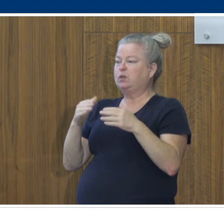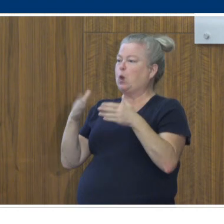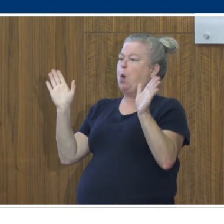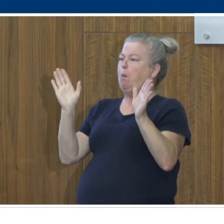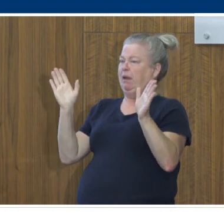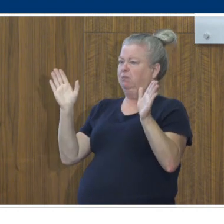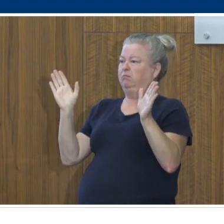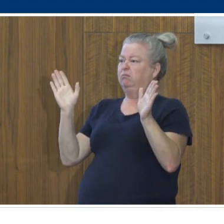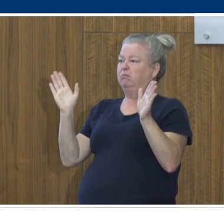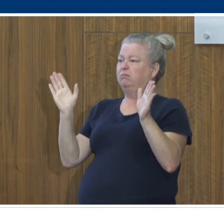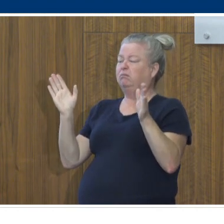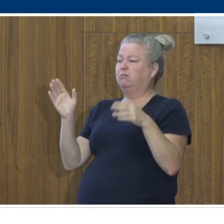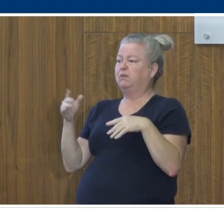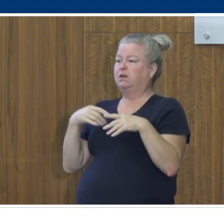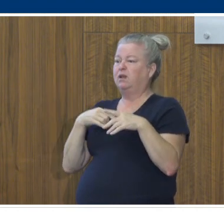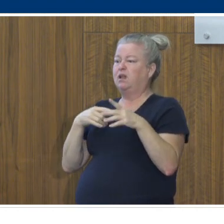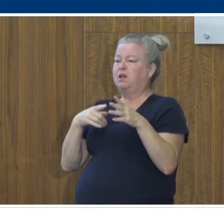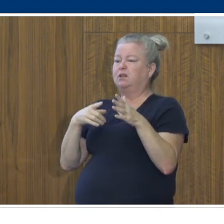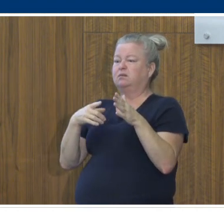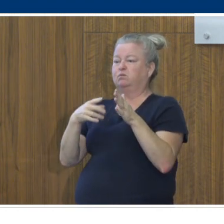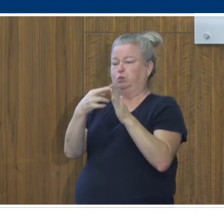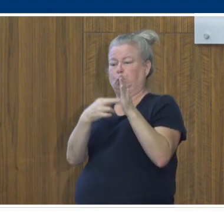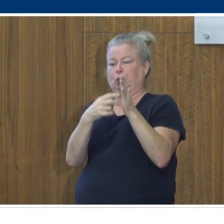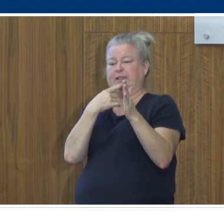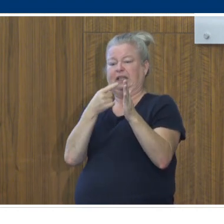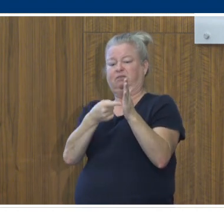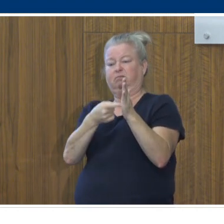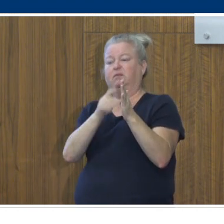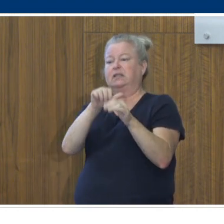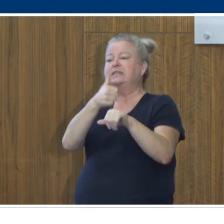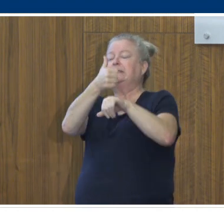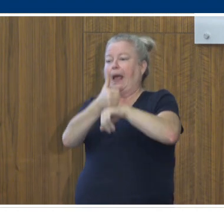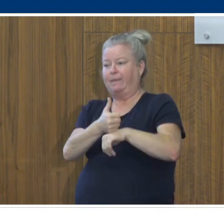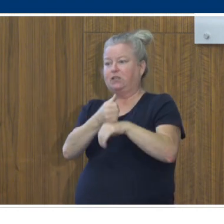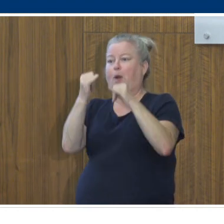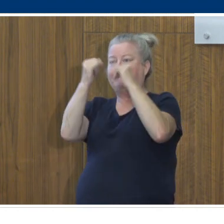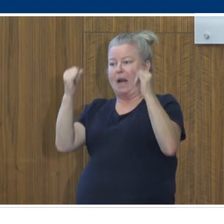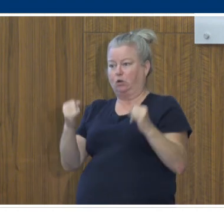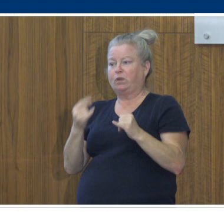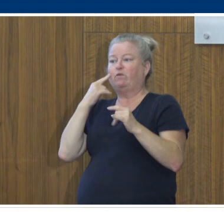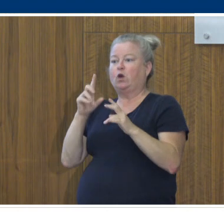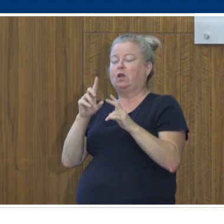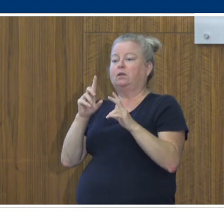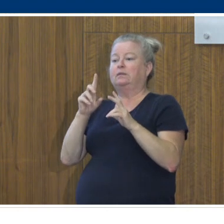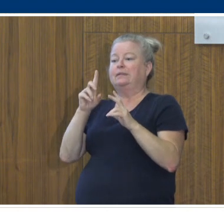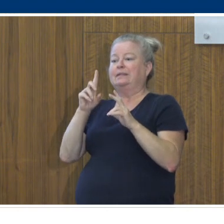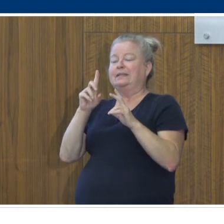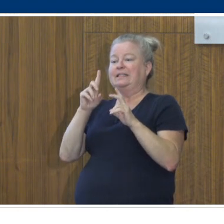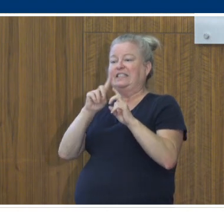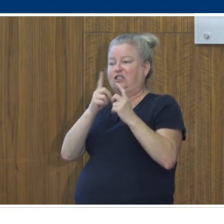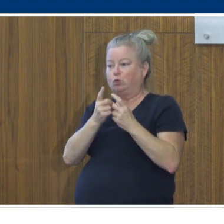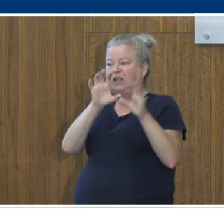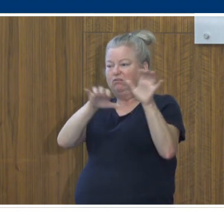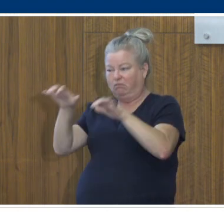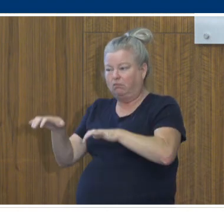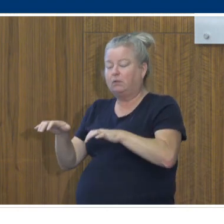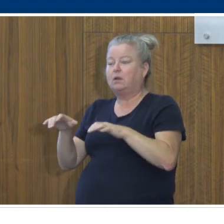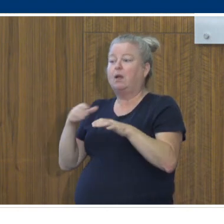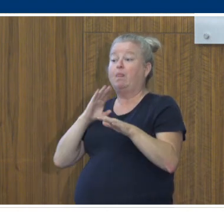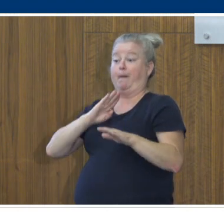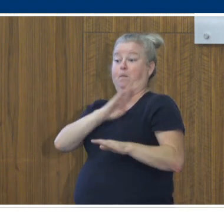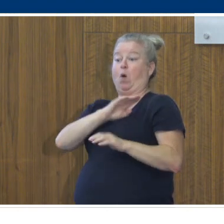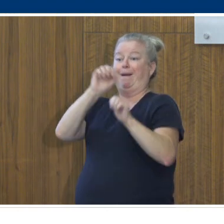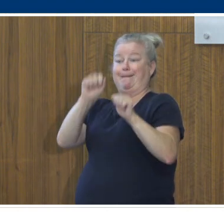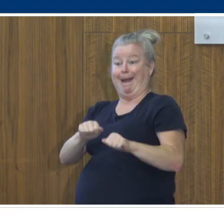statute, all it said was in establishing the boundaries of a district, the board may give consideration to the